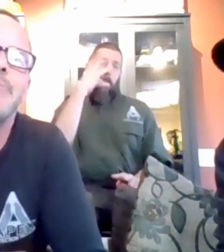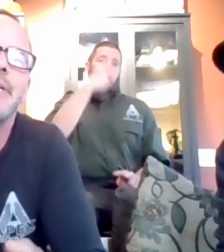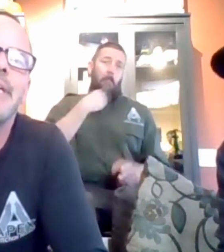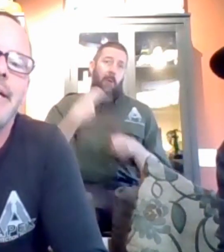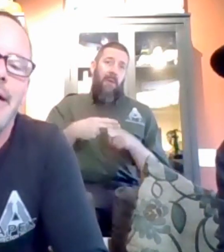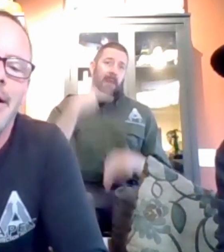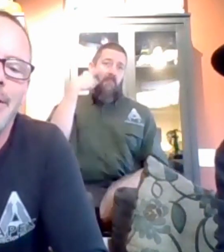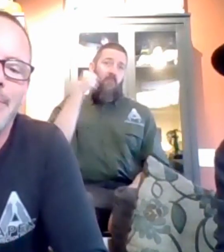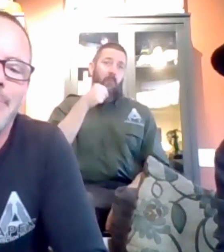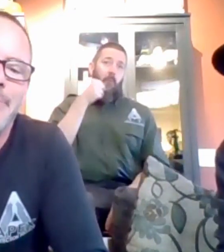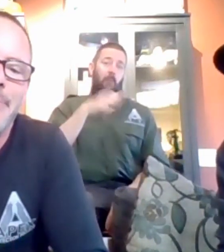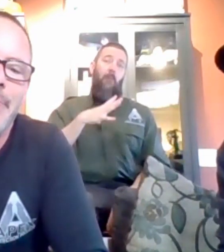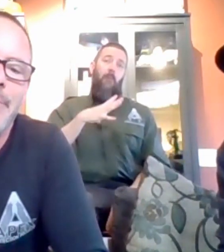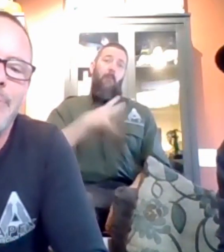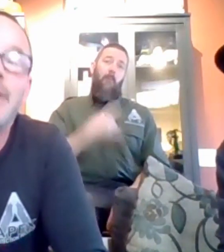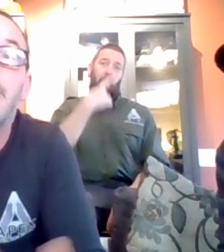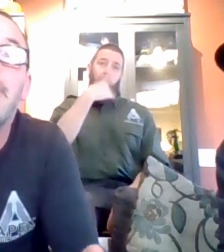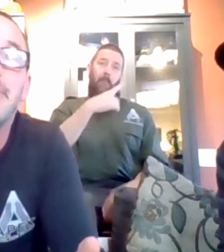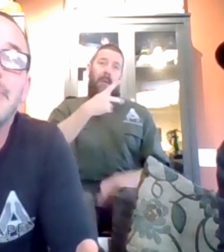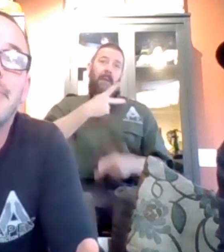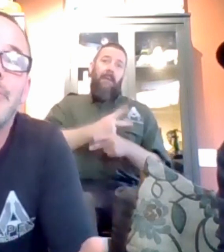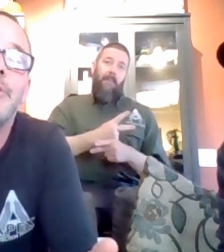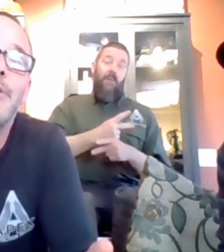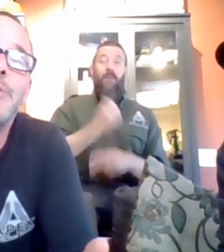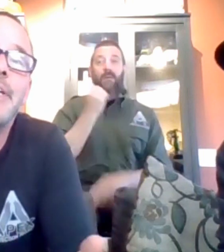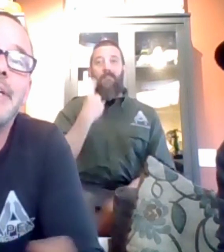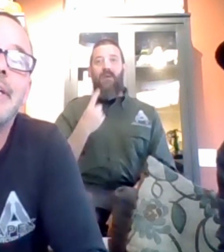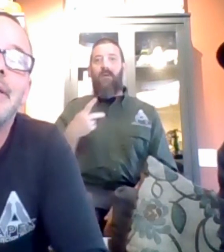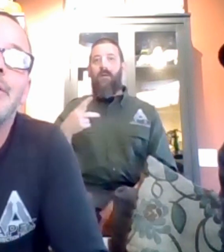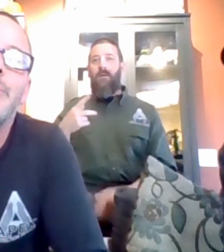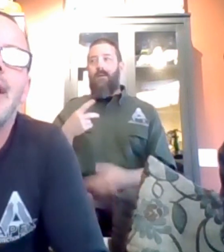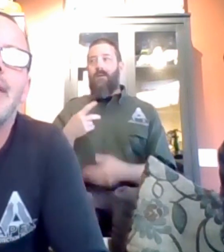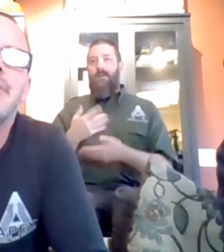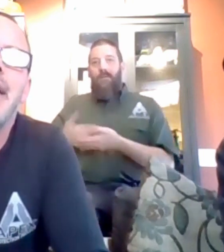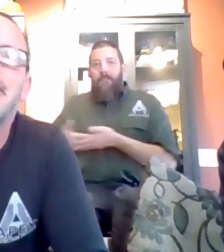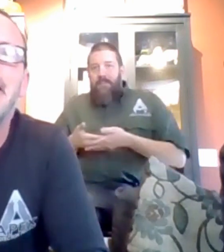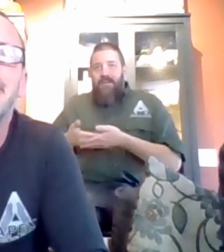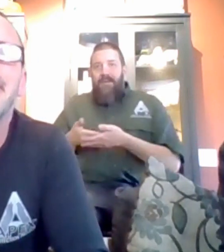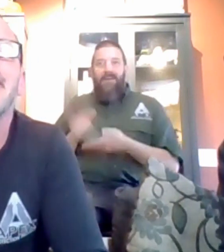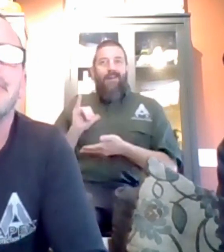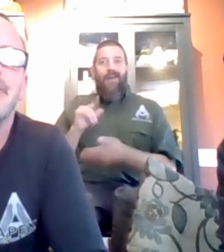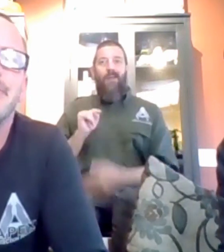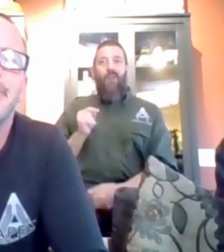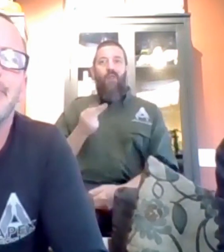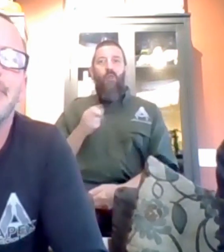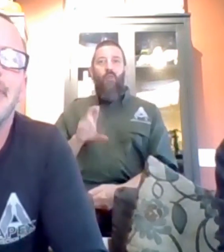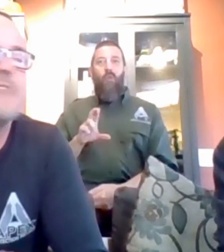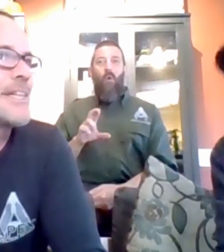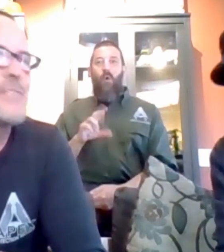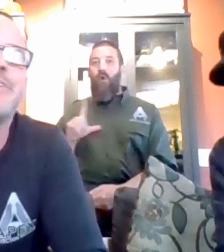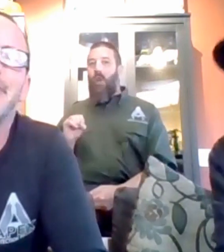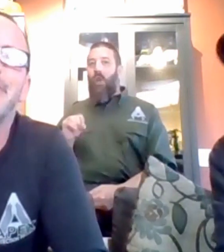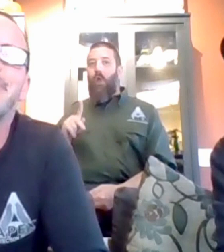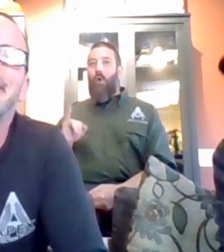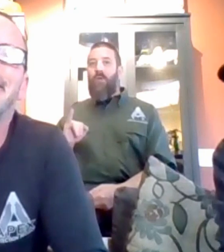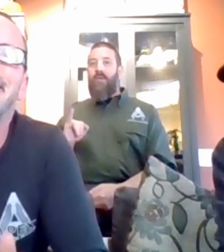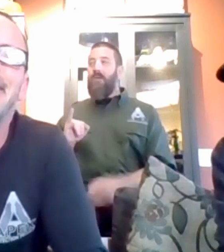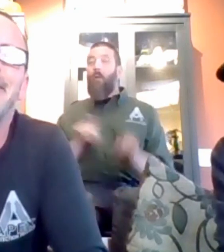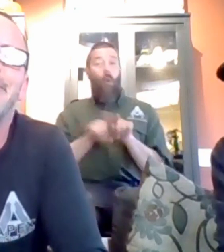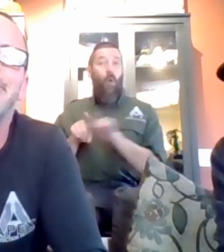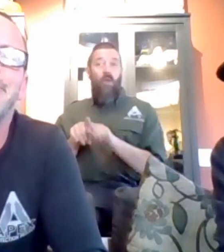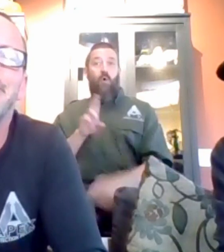pretty girl, so we were like, okay, we'll keep it. But then the puppies, Thor and Loki, we actually had a naming